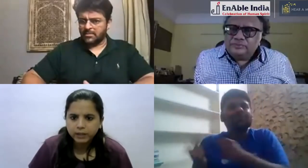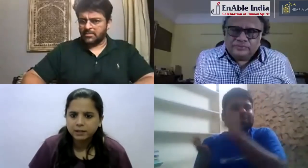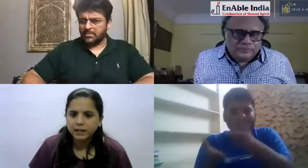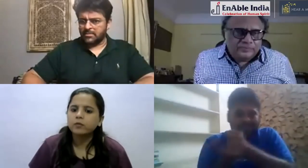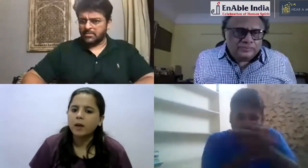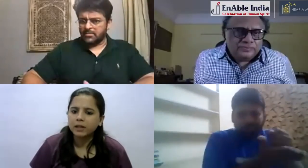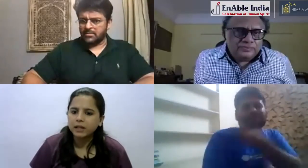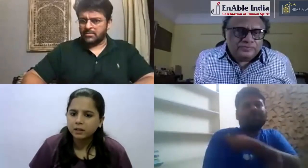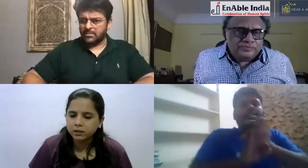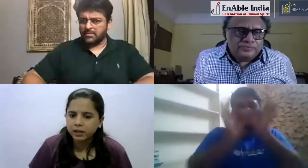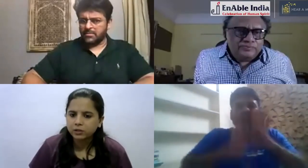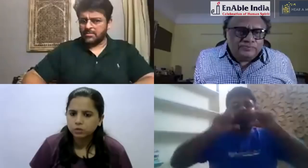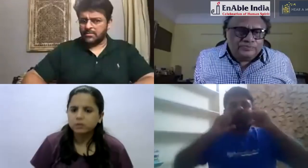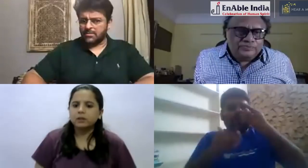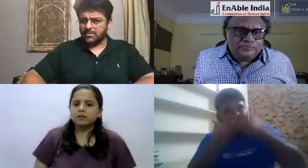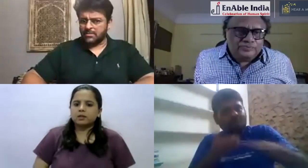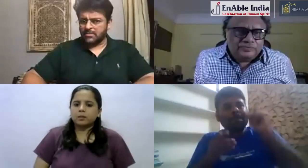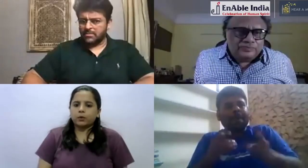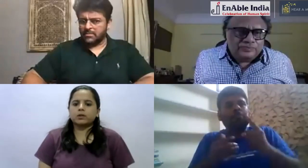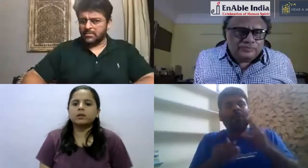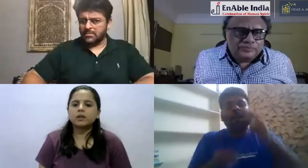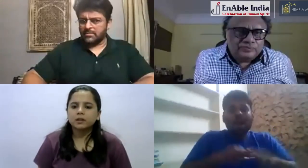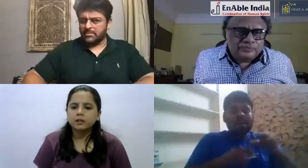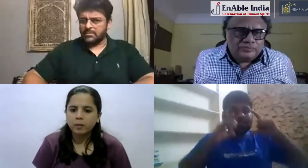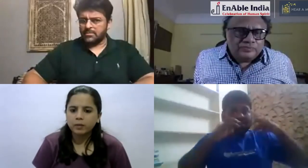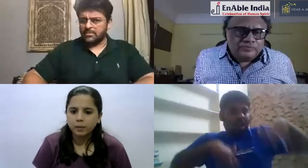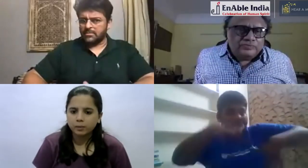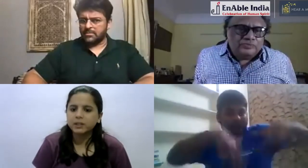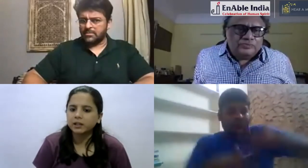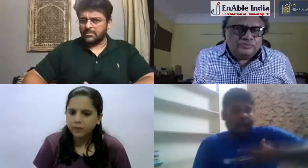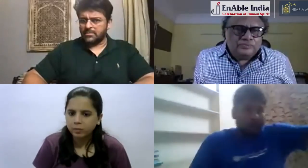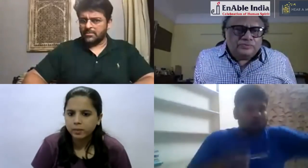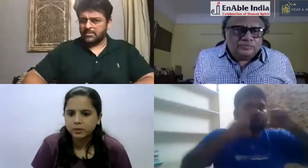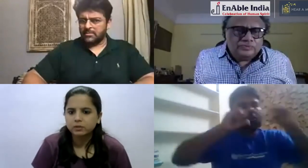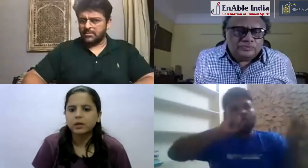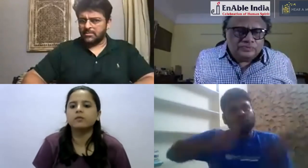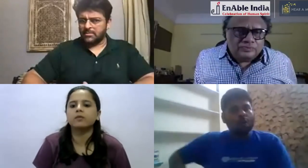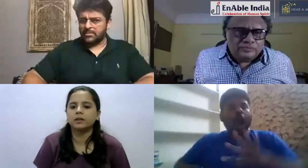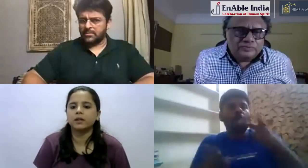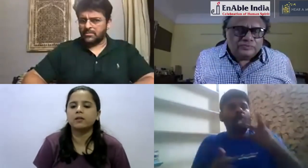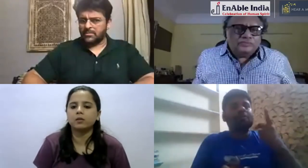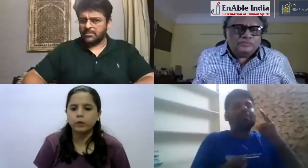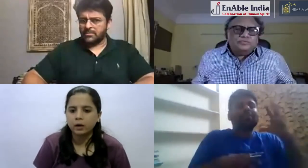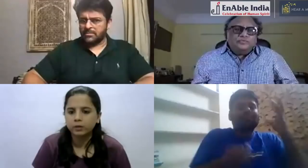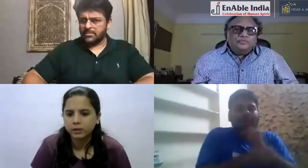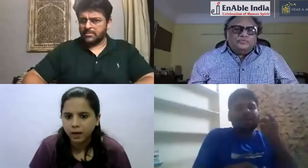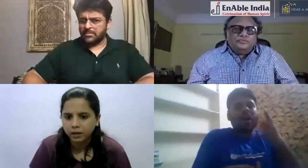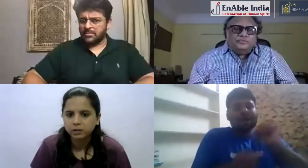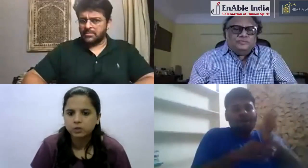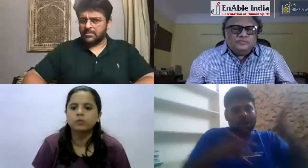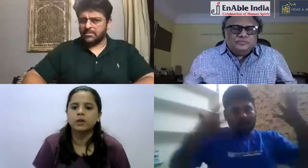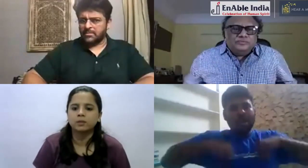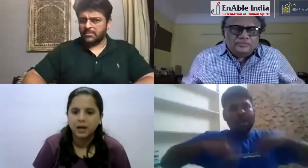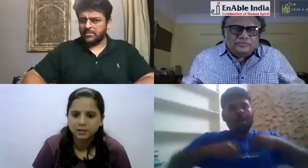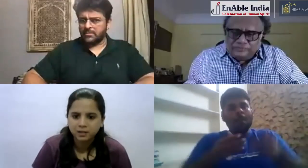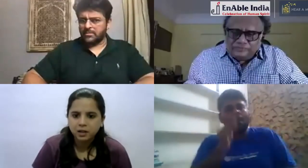So it's like family, they should support the other family members, that when they going out in the market, they